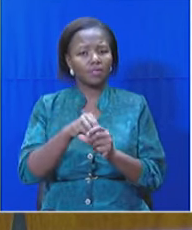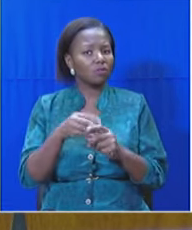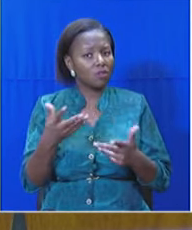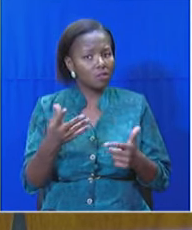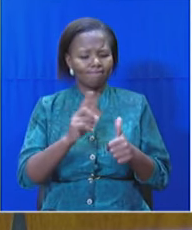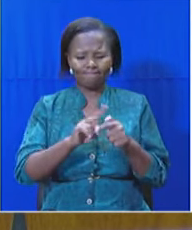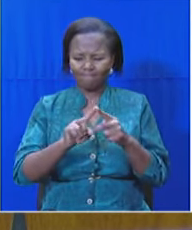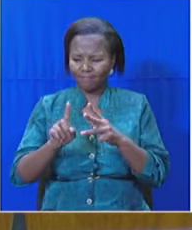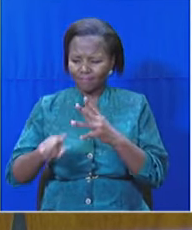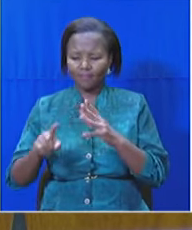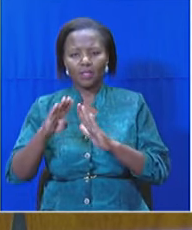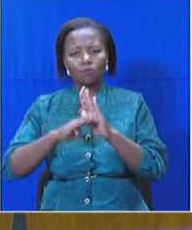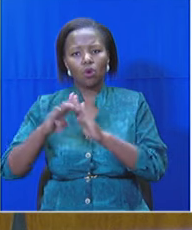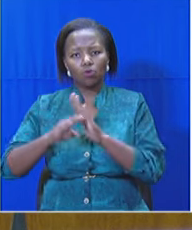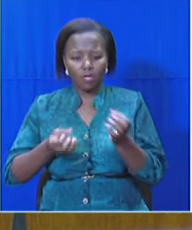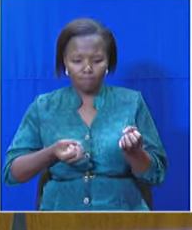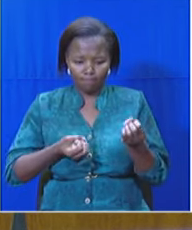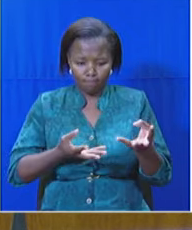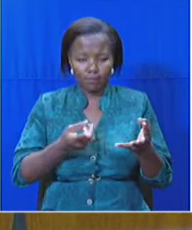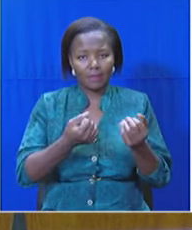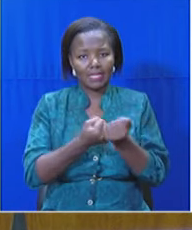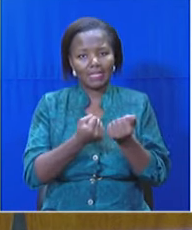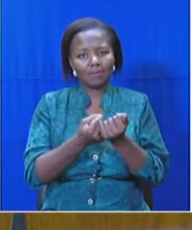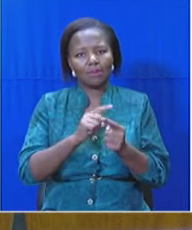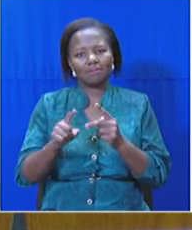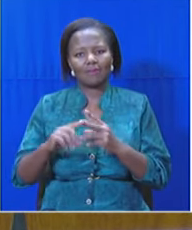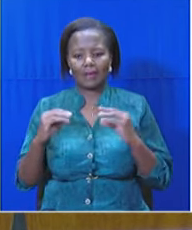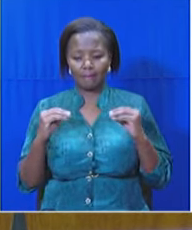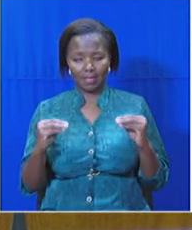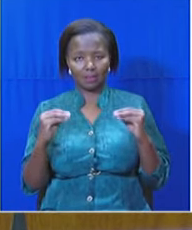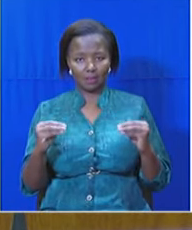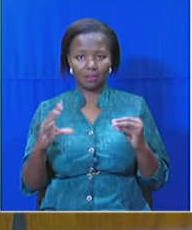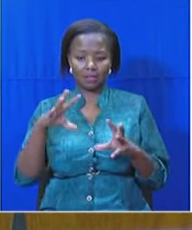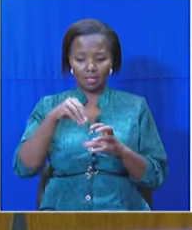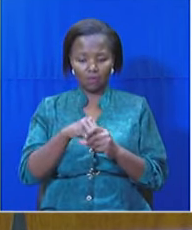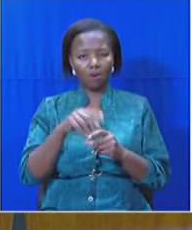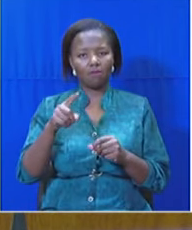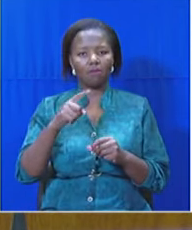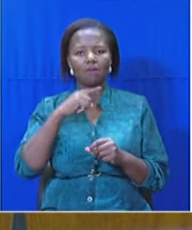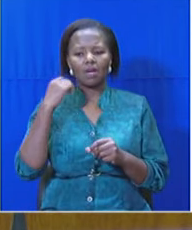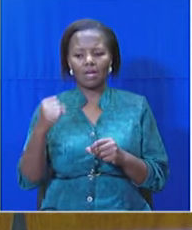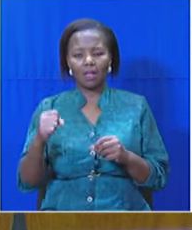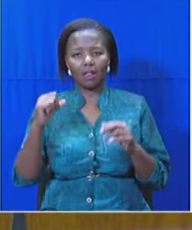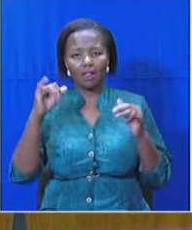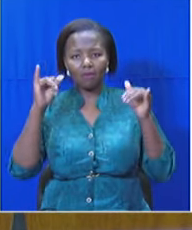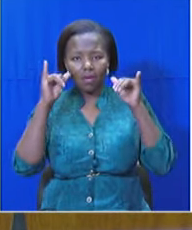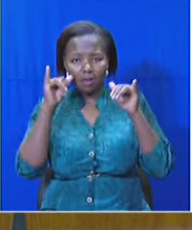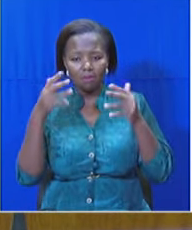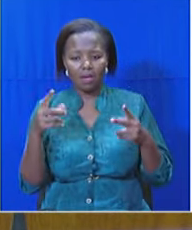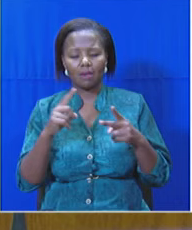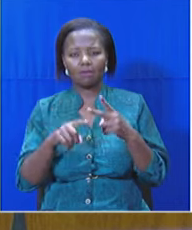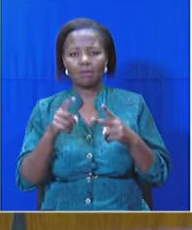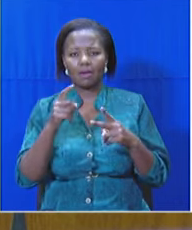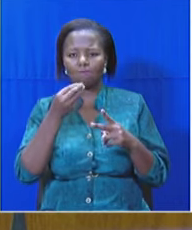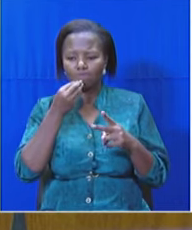types of infrastructure to support the various commodities, including abattoirs, mills, dairies, and silos, and